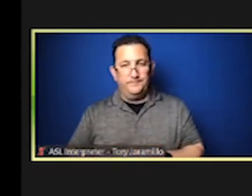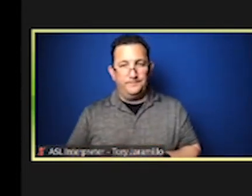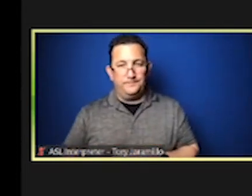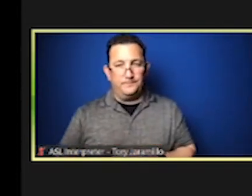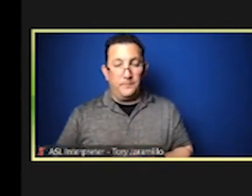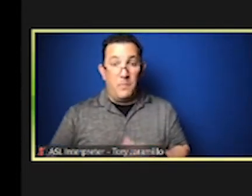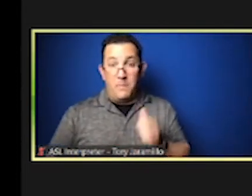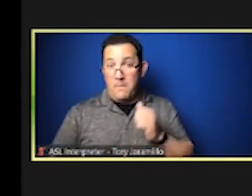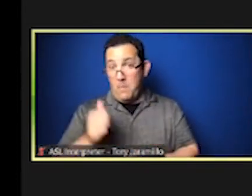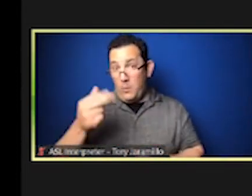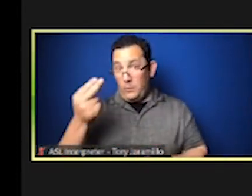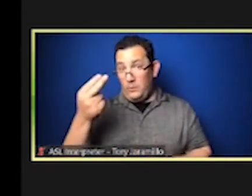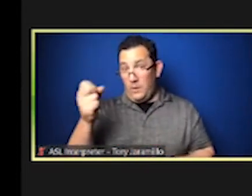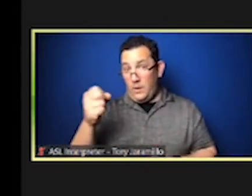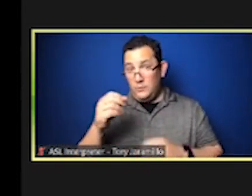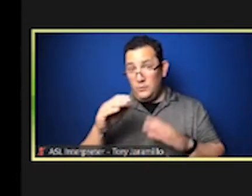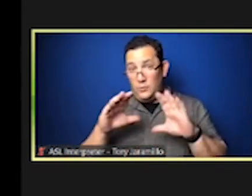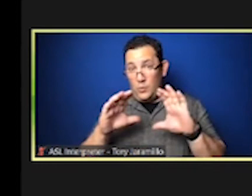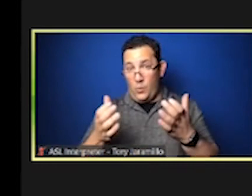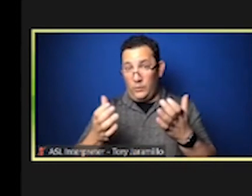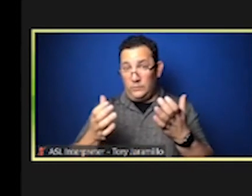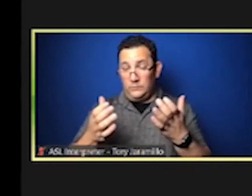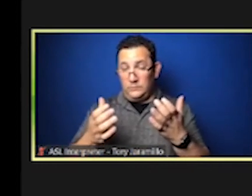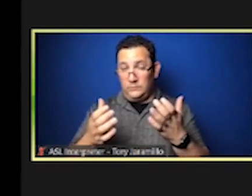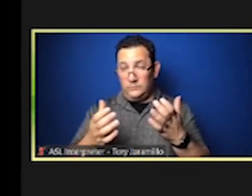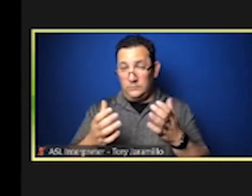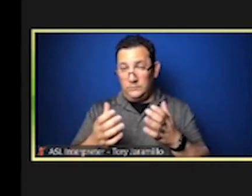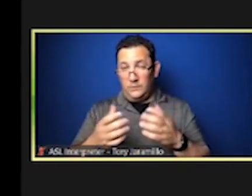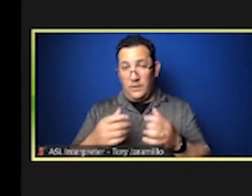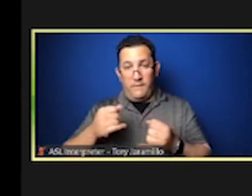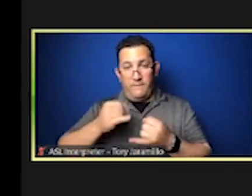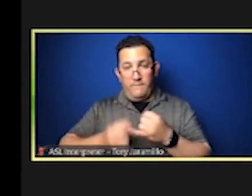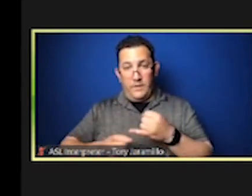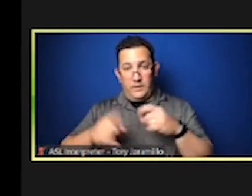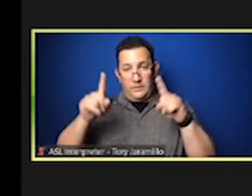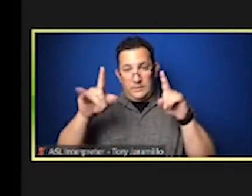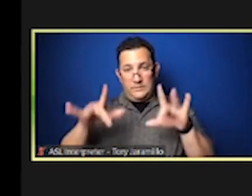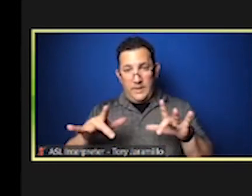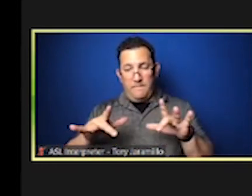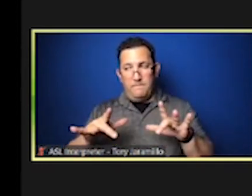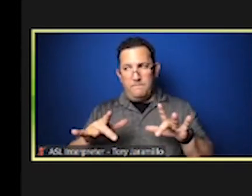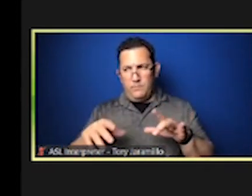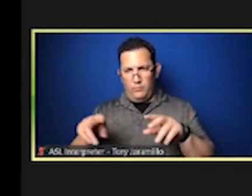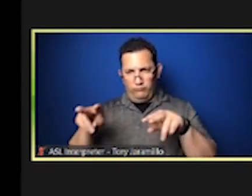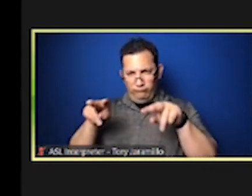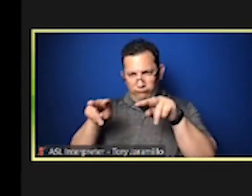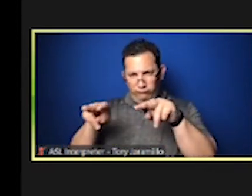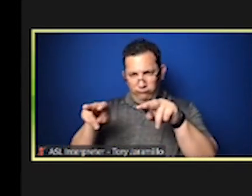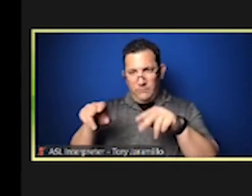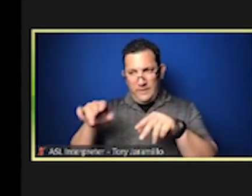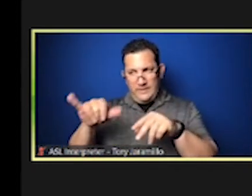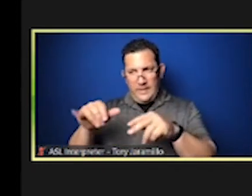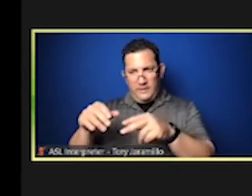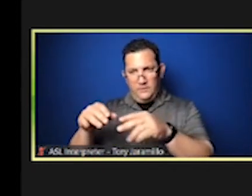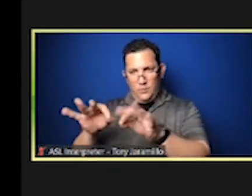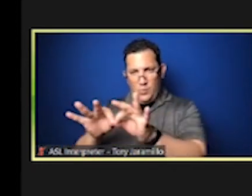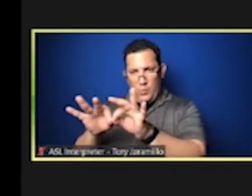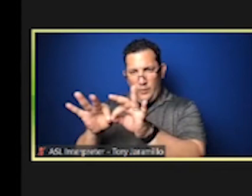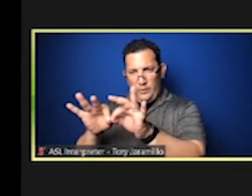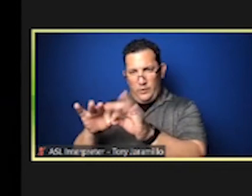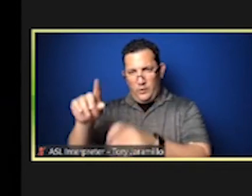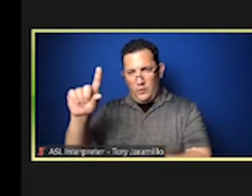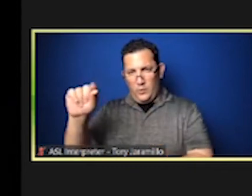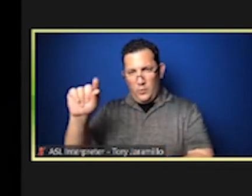Most high school courses, the final exam is weighted at 20% of the total